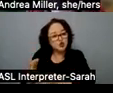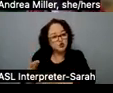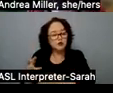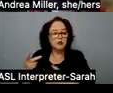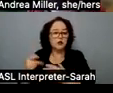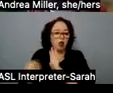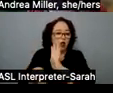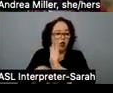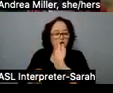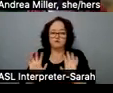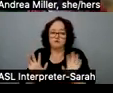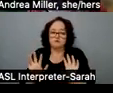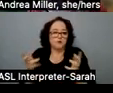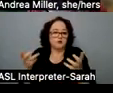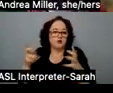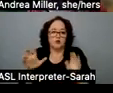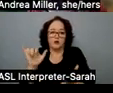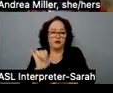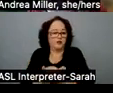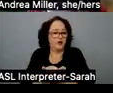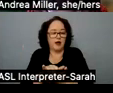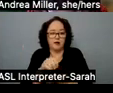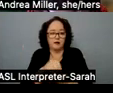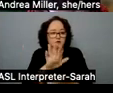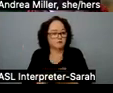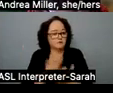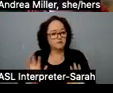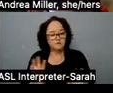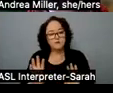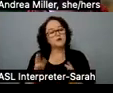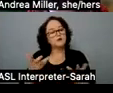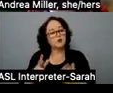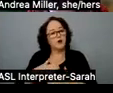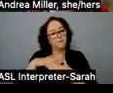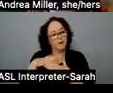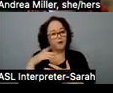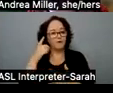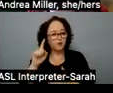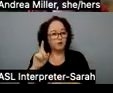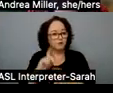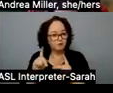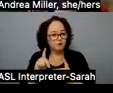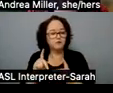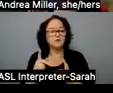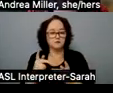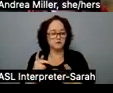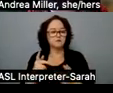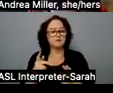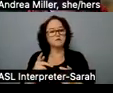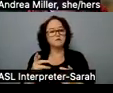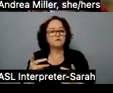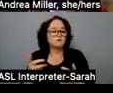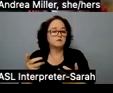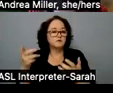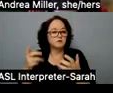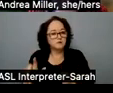be a barrier for someone to be able to access this housing. We didn't want it to have a strong impact on the tenant selection process.